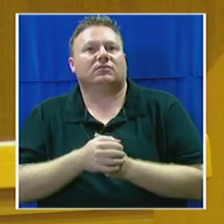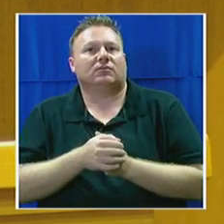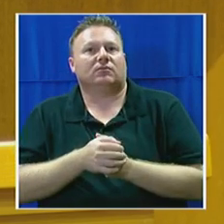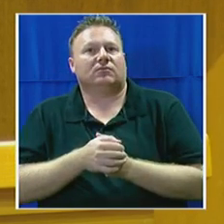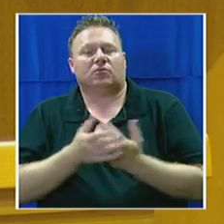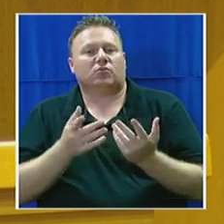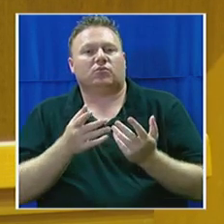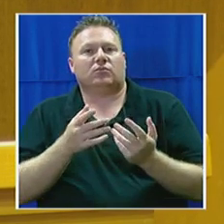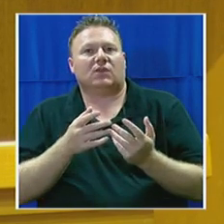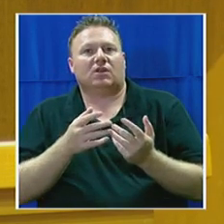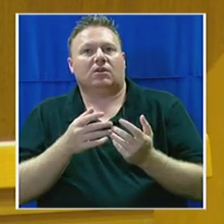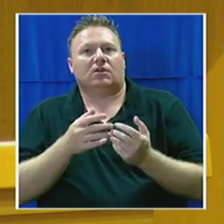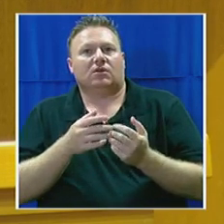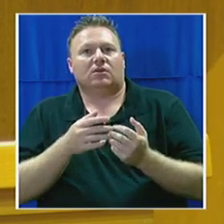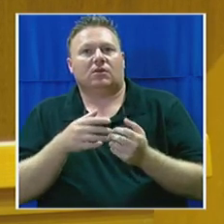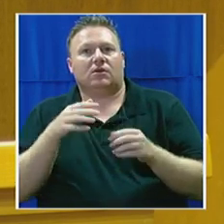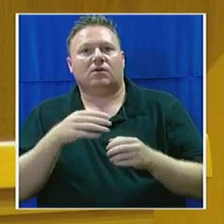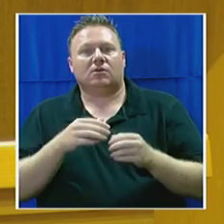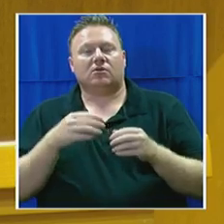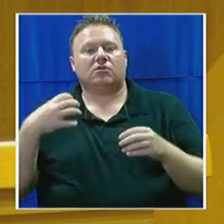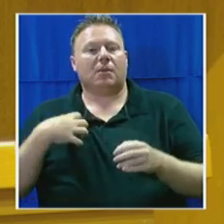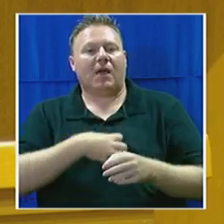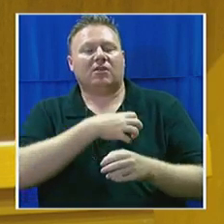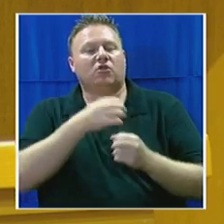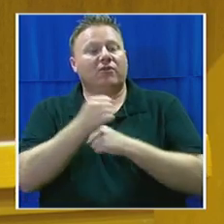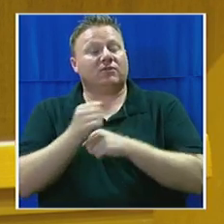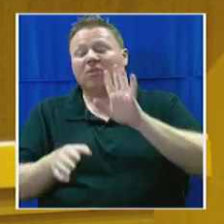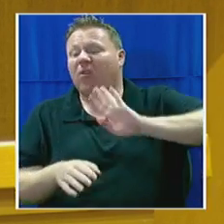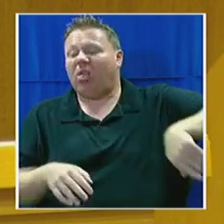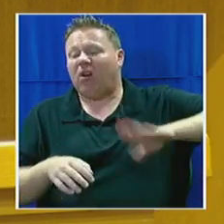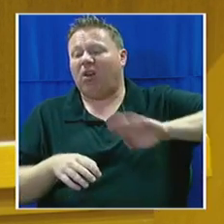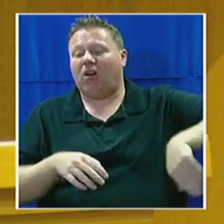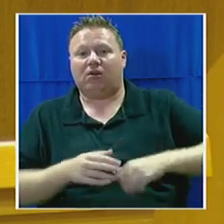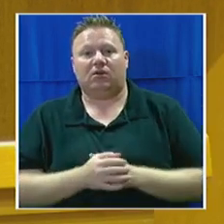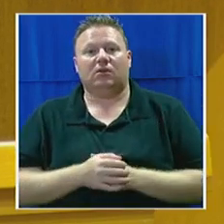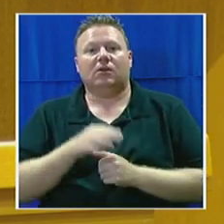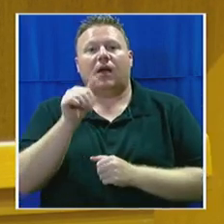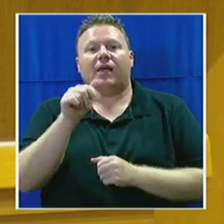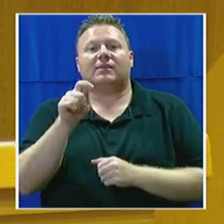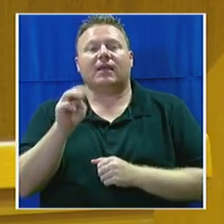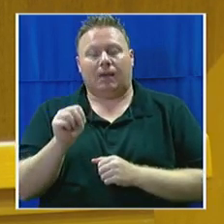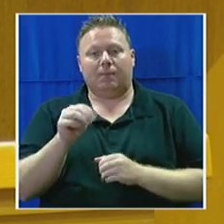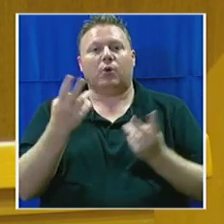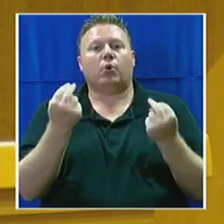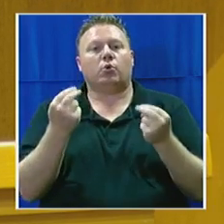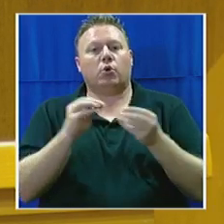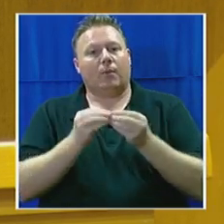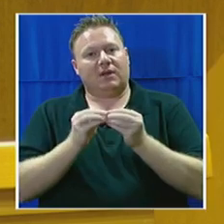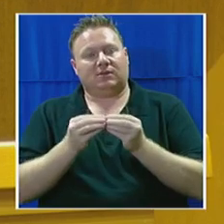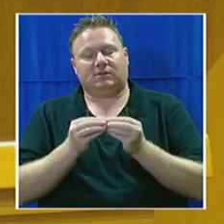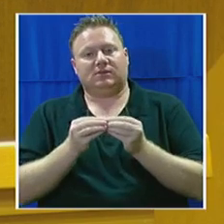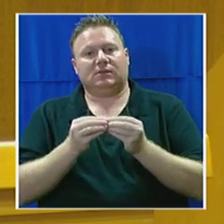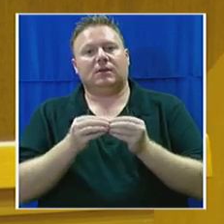dust in municipal manager's office or mayor's office. ATM welcomes the new amendment of the Public Audit